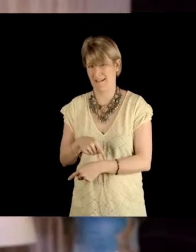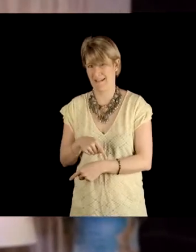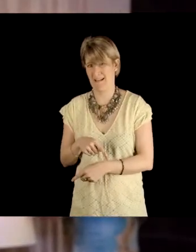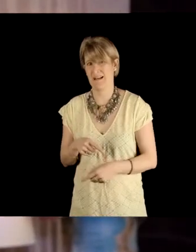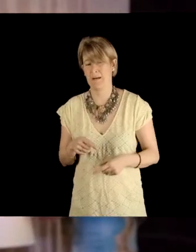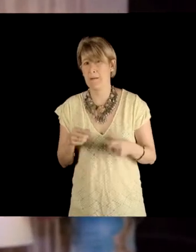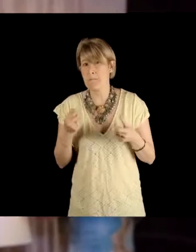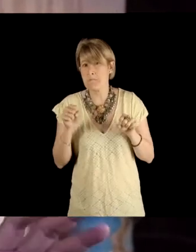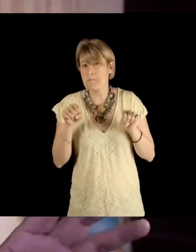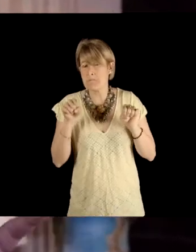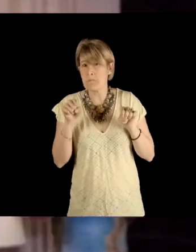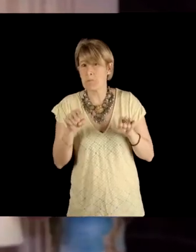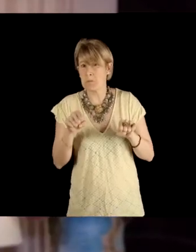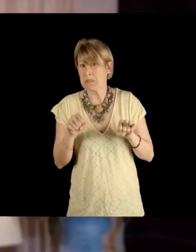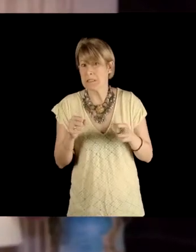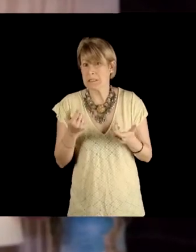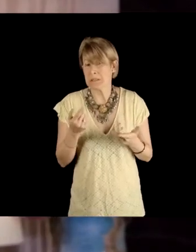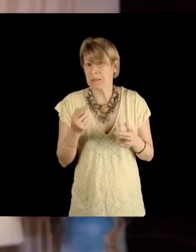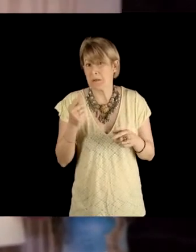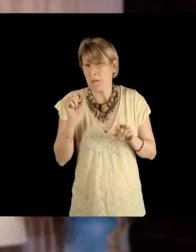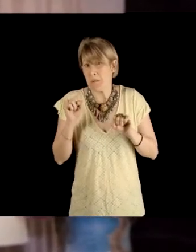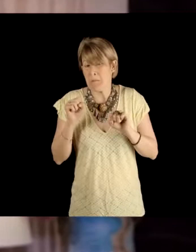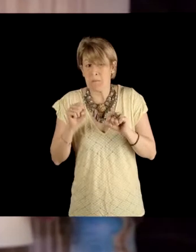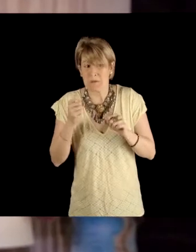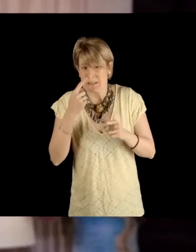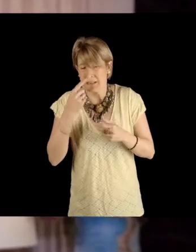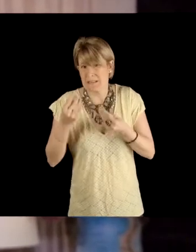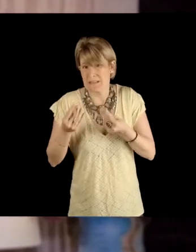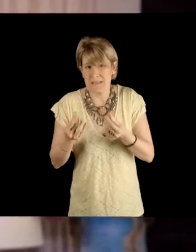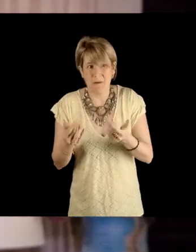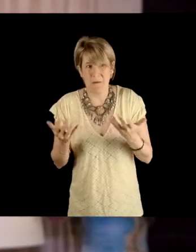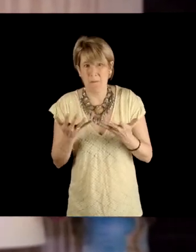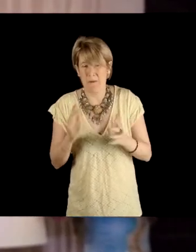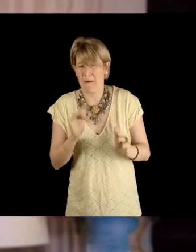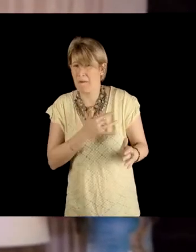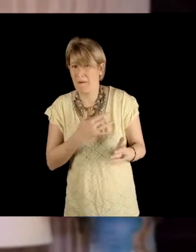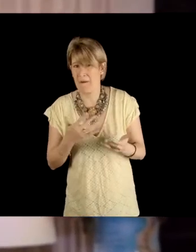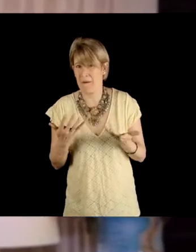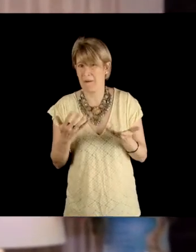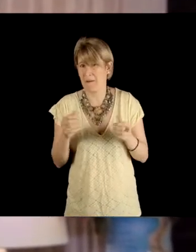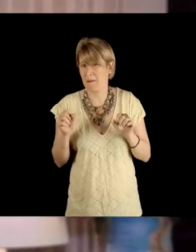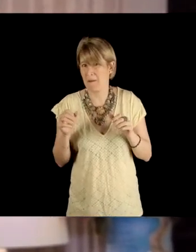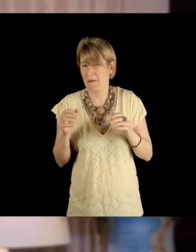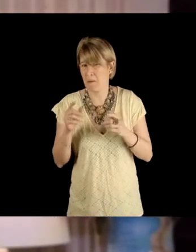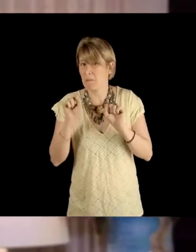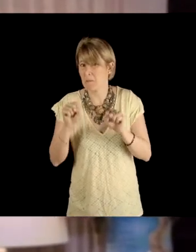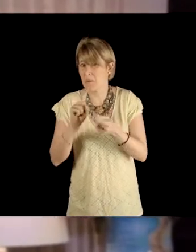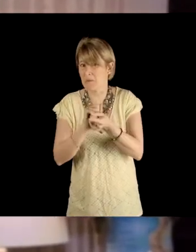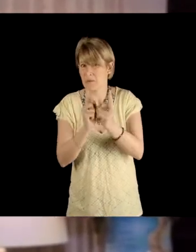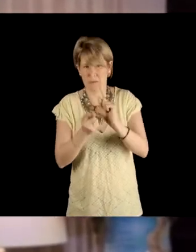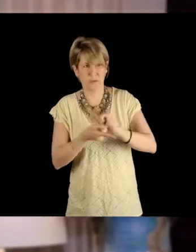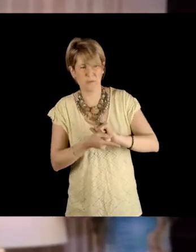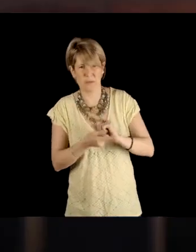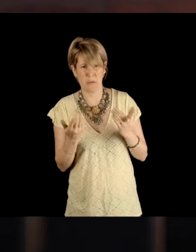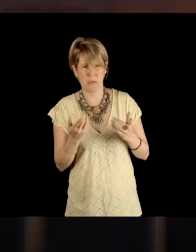same idea and says, oh, this is useless. The other person sees the same idea and says, oh, it's so great. What makes such a